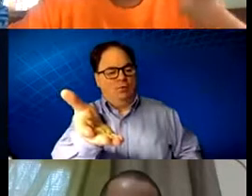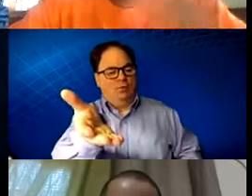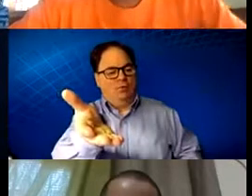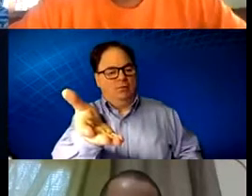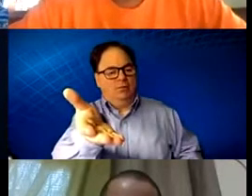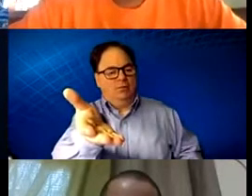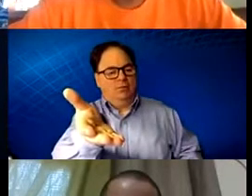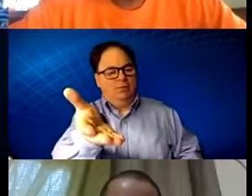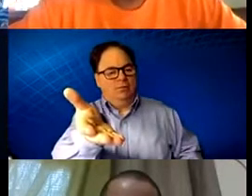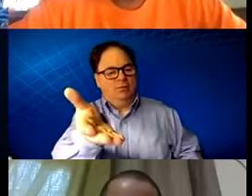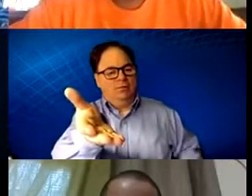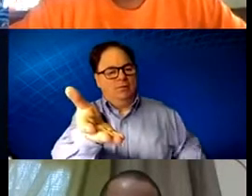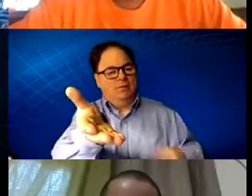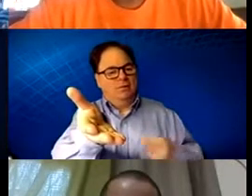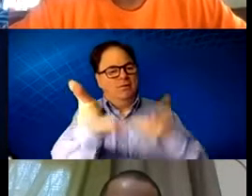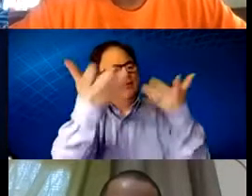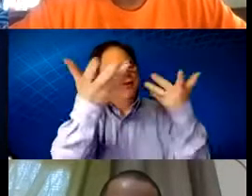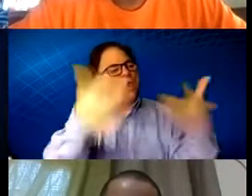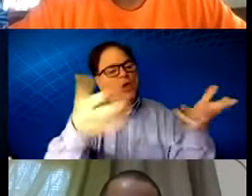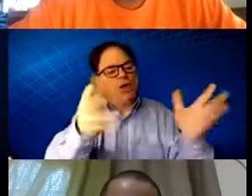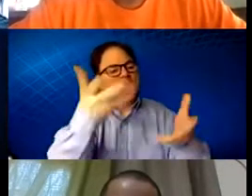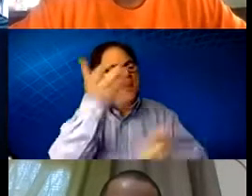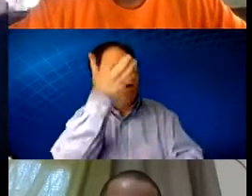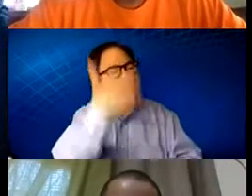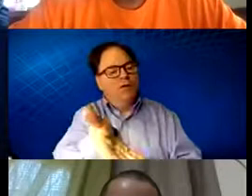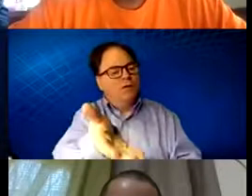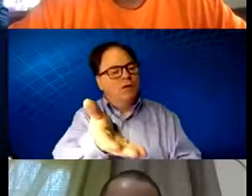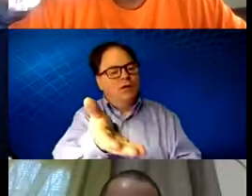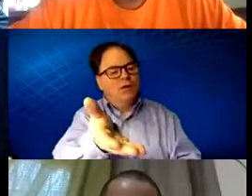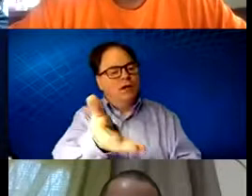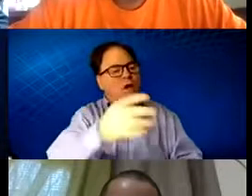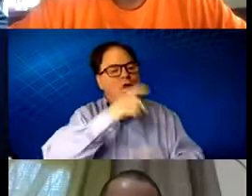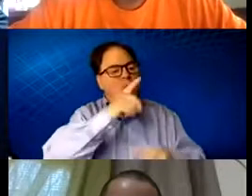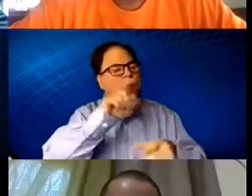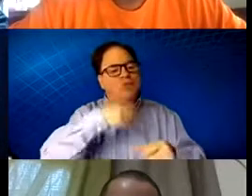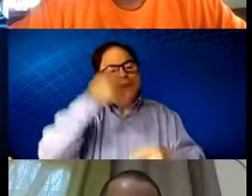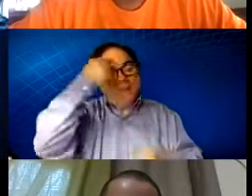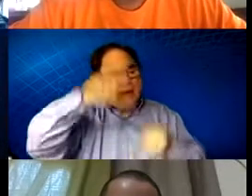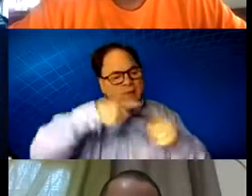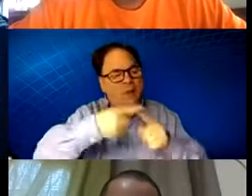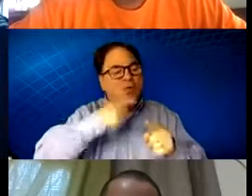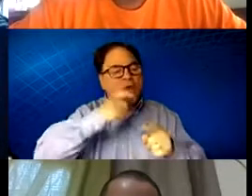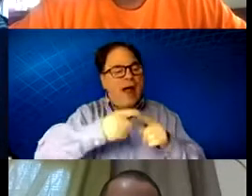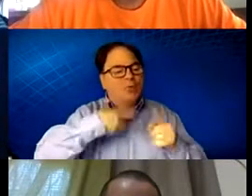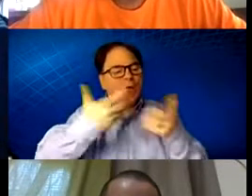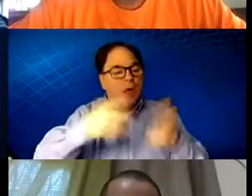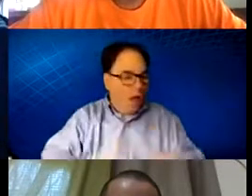Sometimes it's language access, but within the deaf community, that access is already there. So